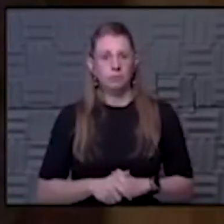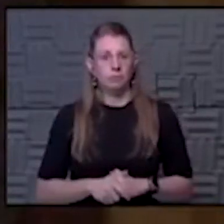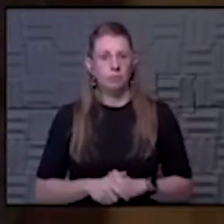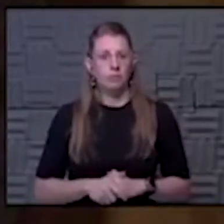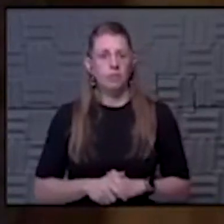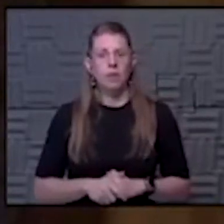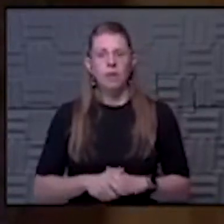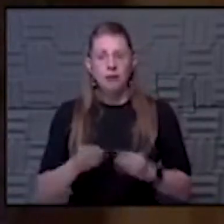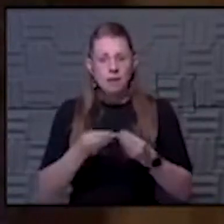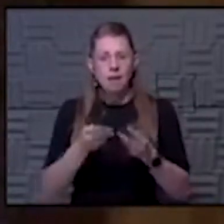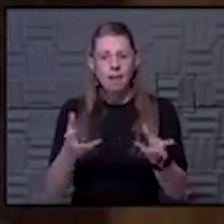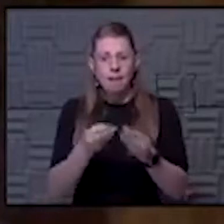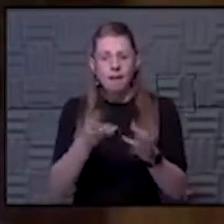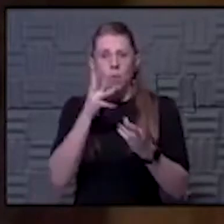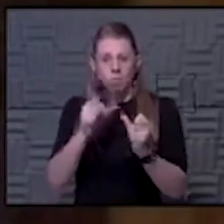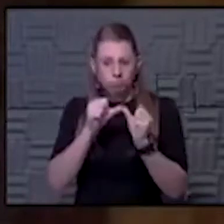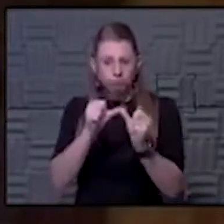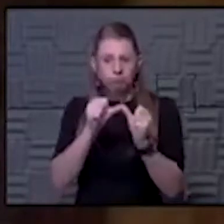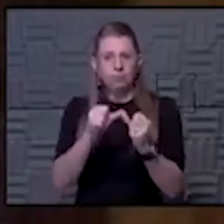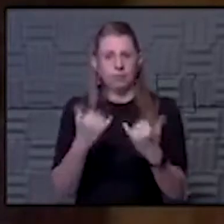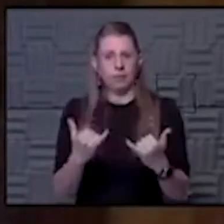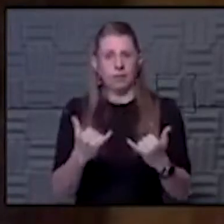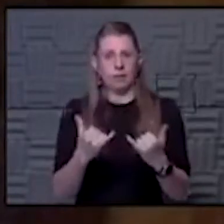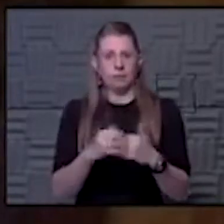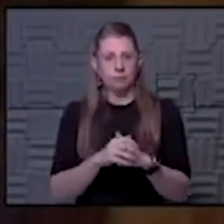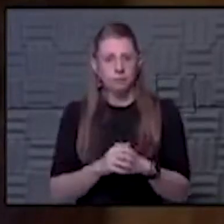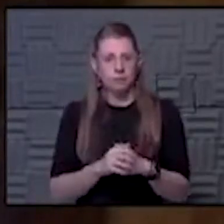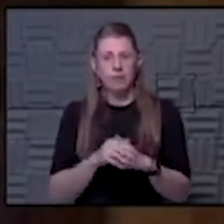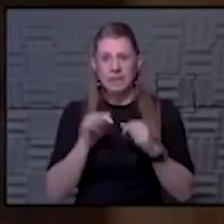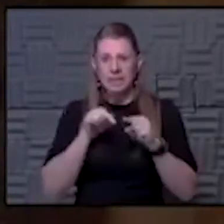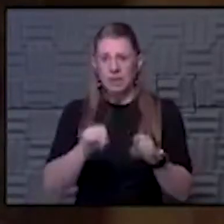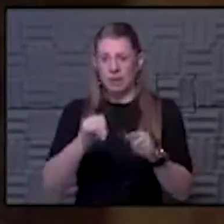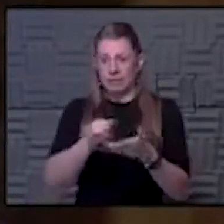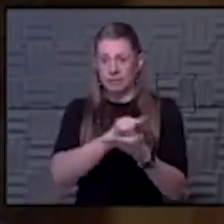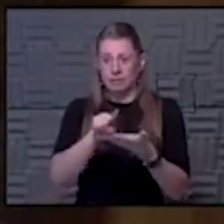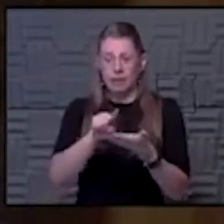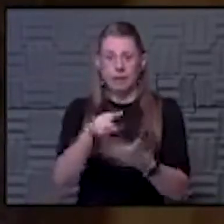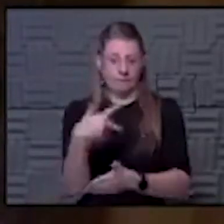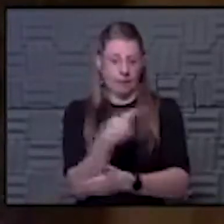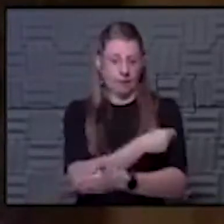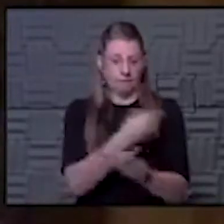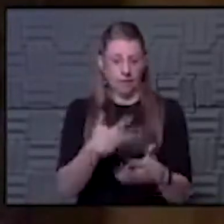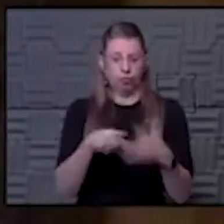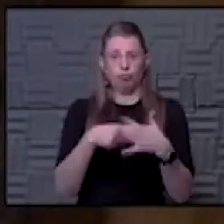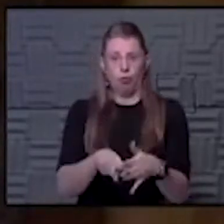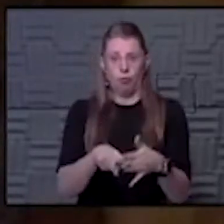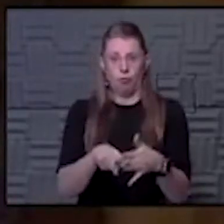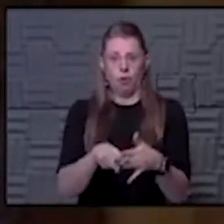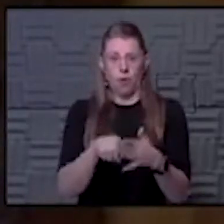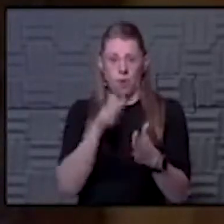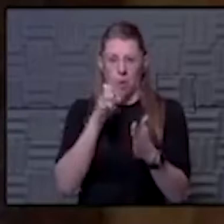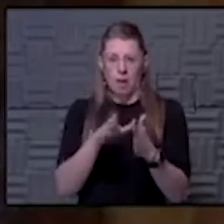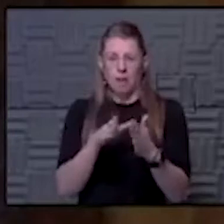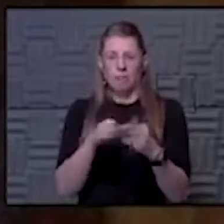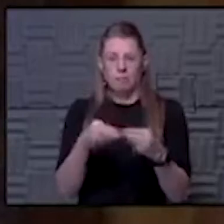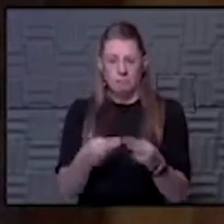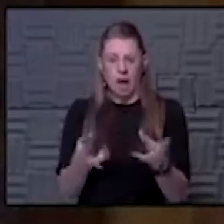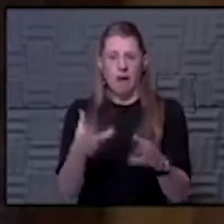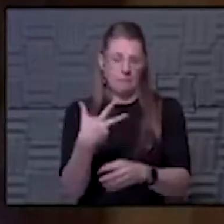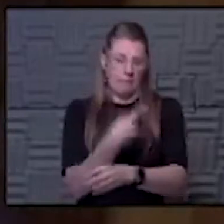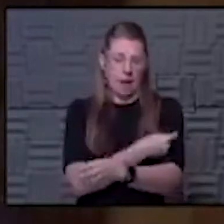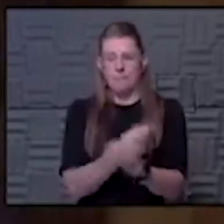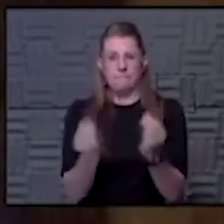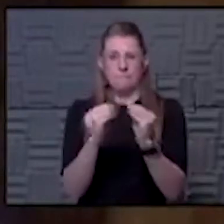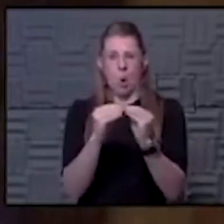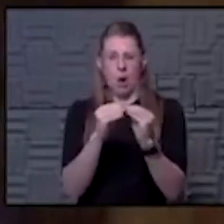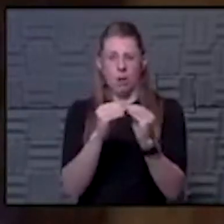distribution will continue now through the course of this week. And vaccines have started. It'll ramp up considerably tomorrow and the